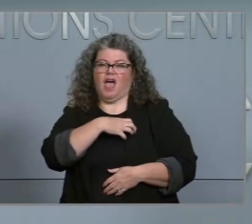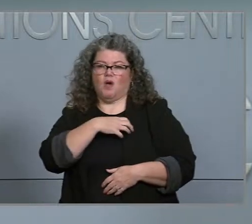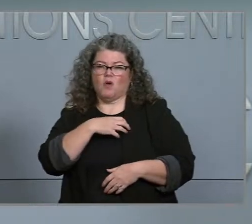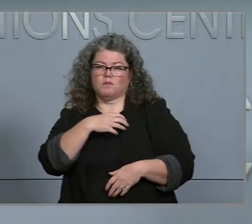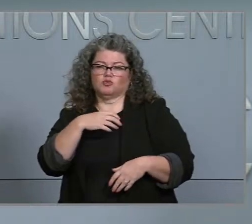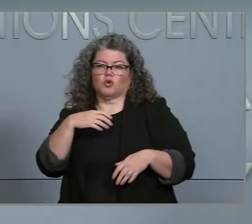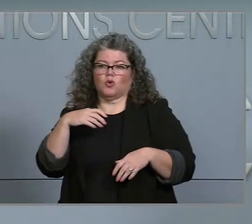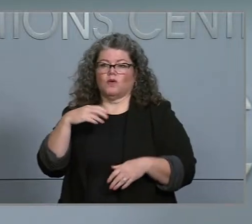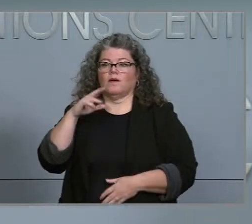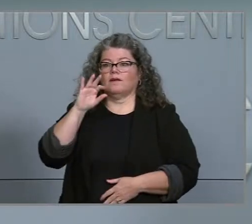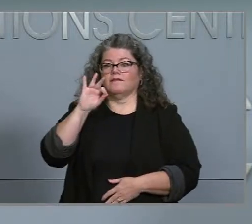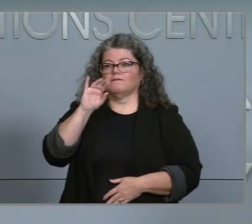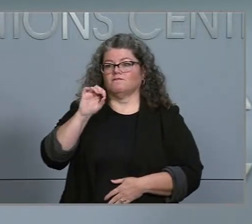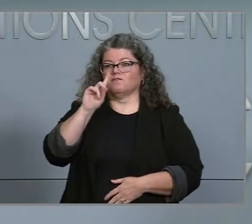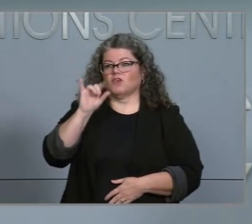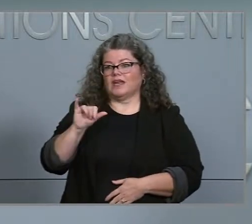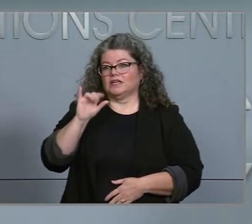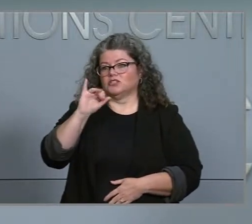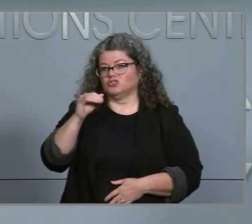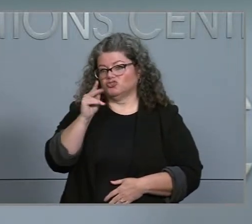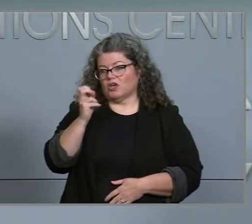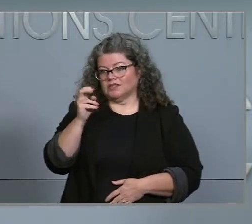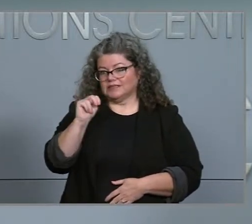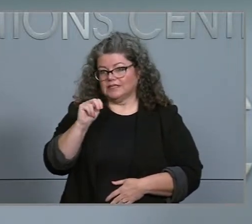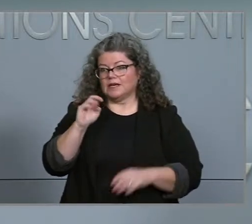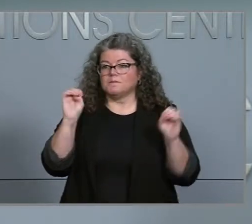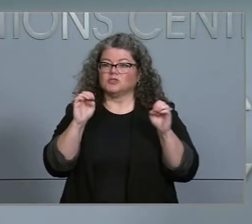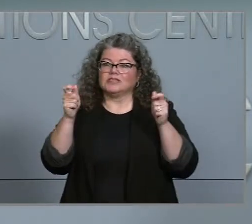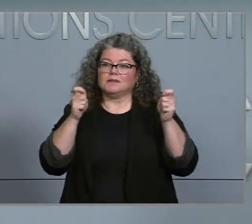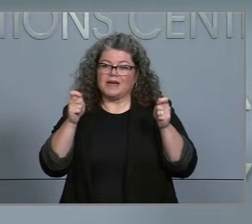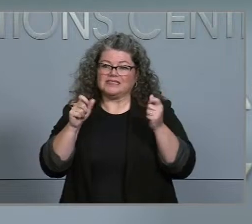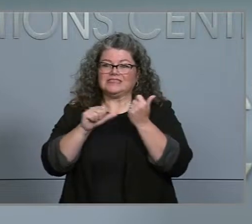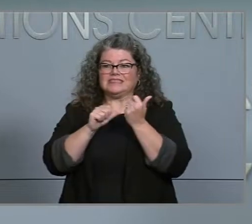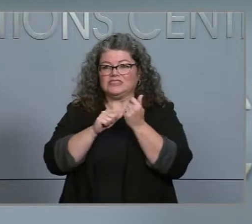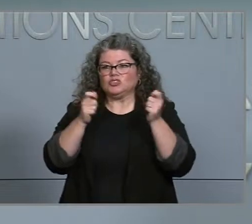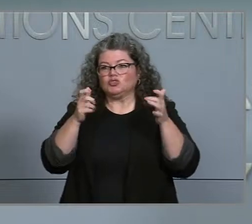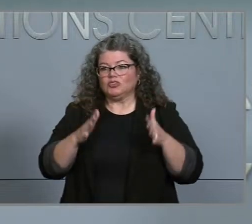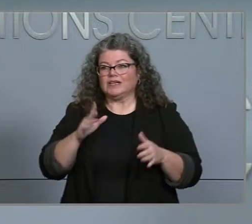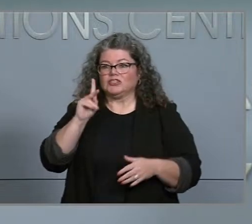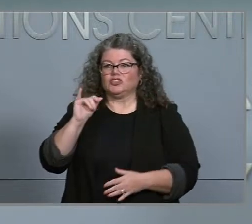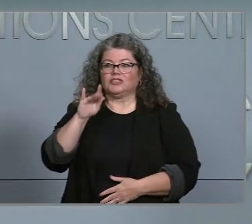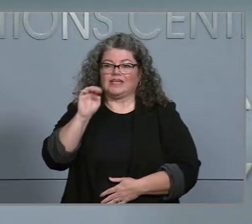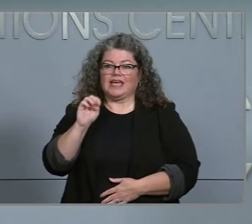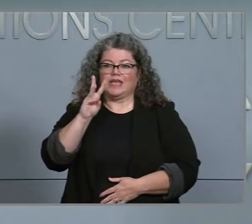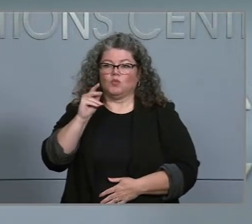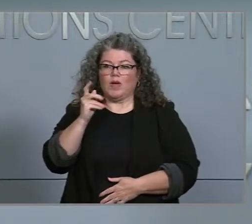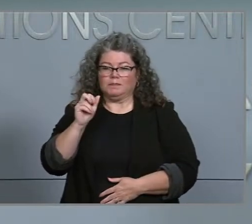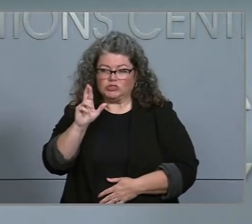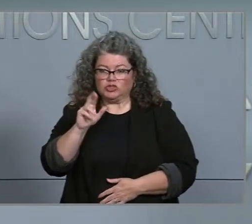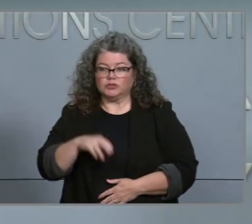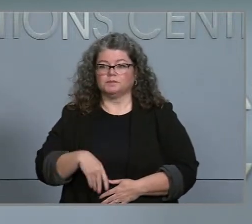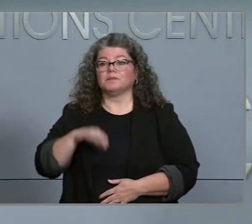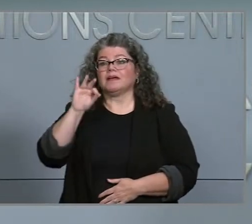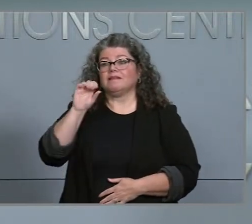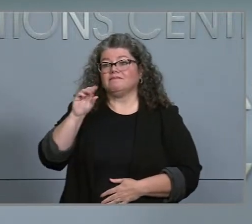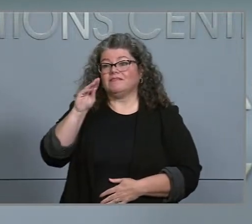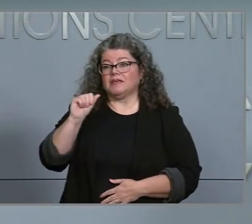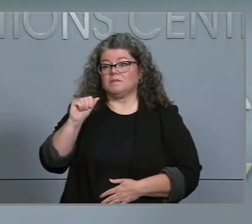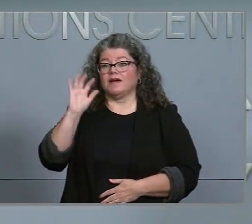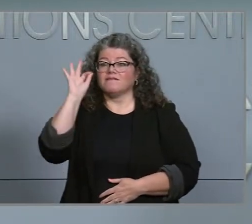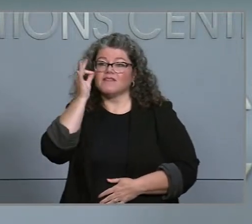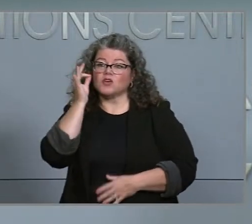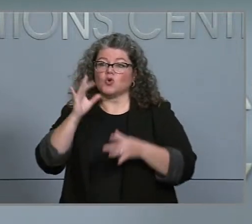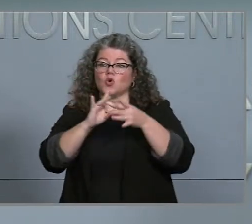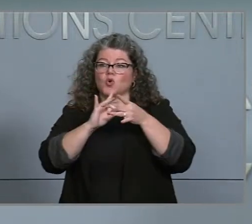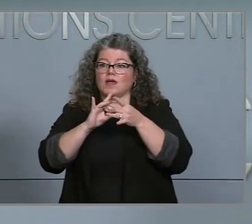Freddie Johnson, Emergency Management Assistant Director for Planning Katie Webster, and FEMA Federal Coordinating